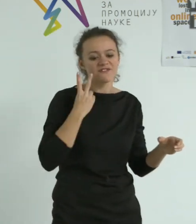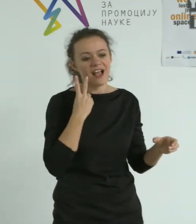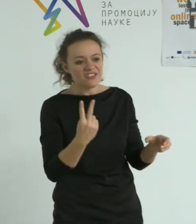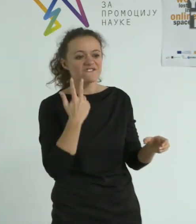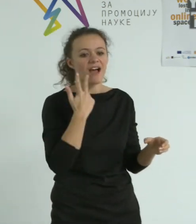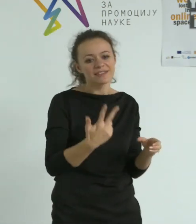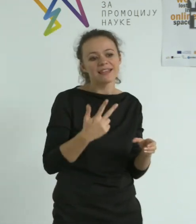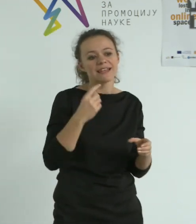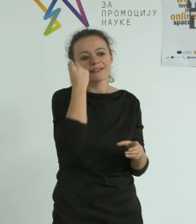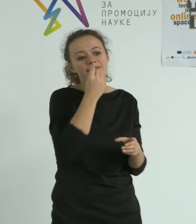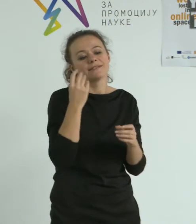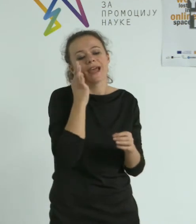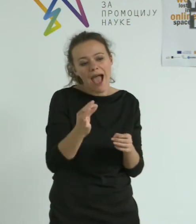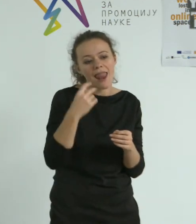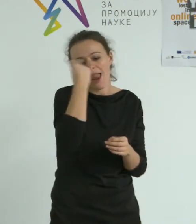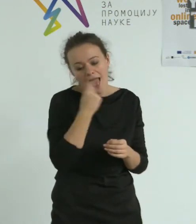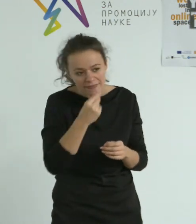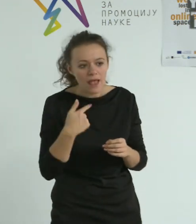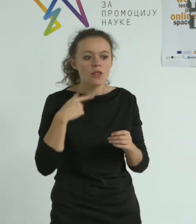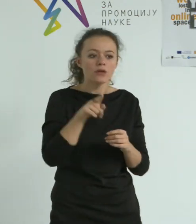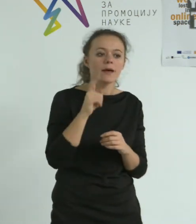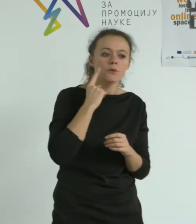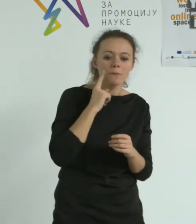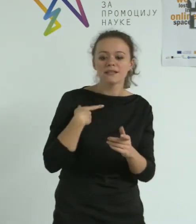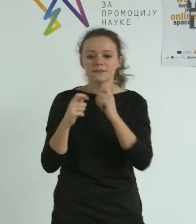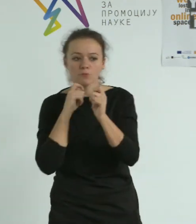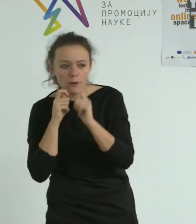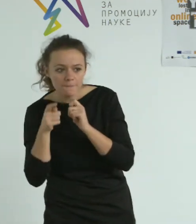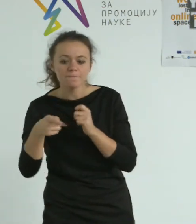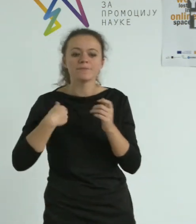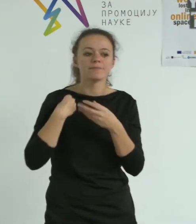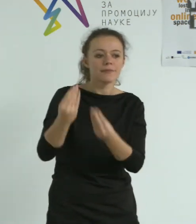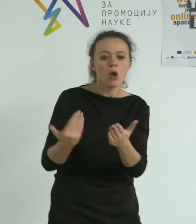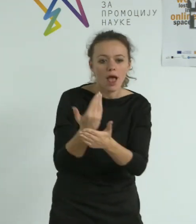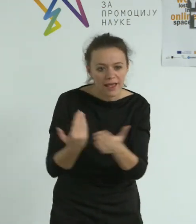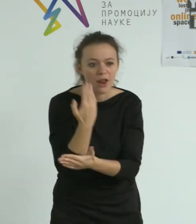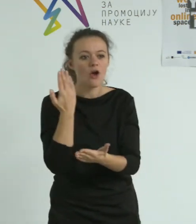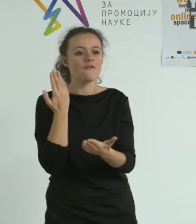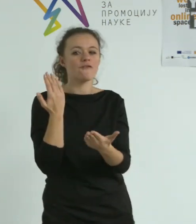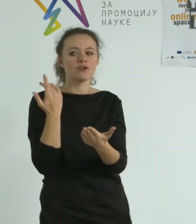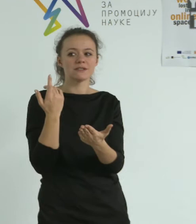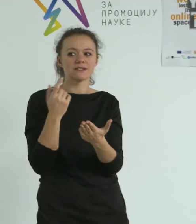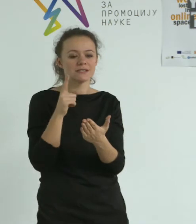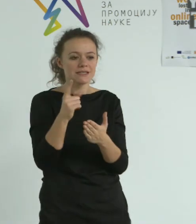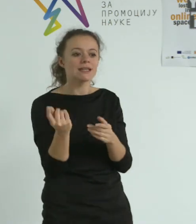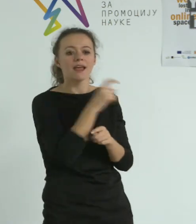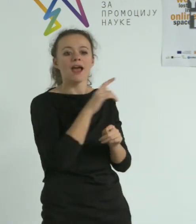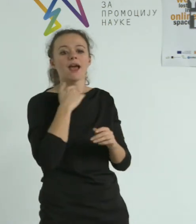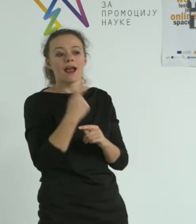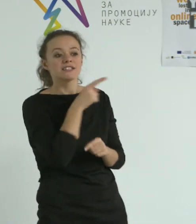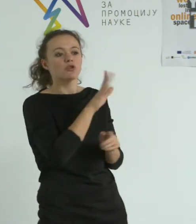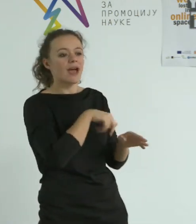week, to try to talk to them, to try to say something new, to announce the quiz is open